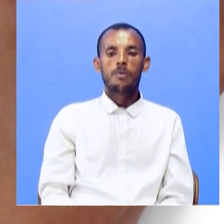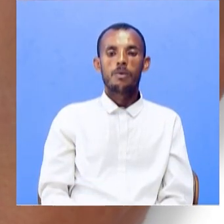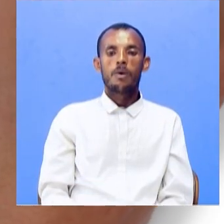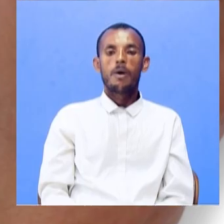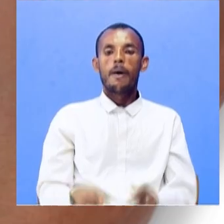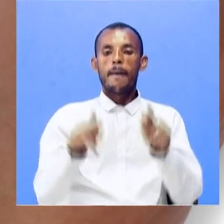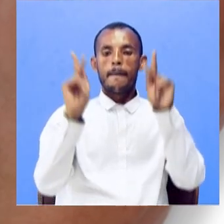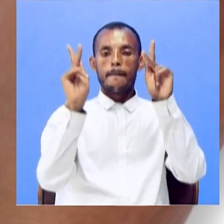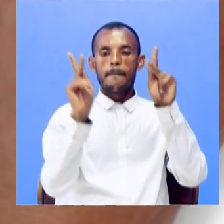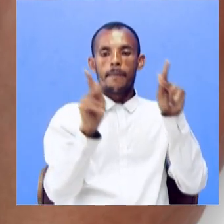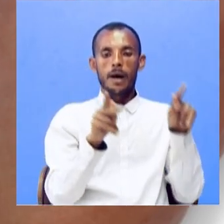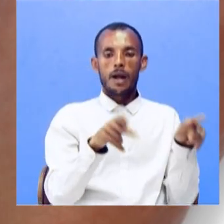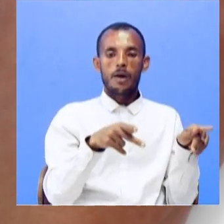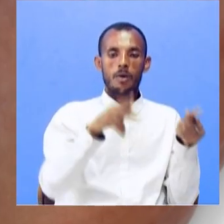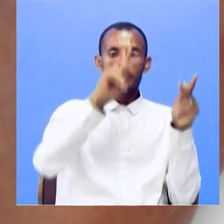of parallelogram,